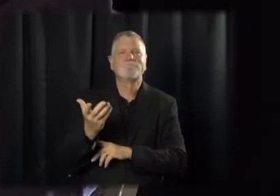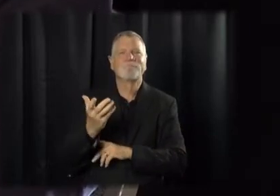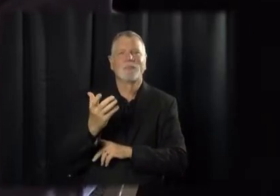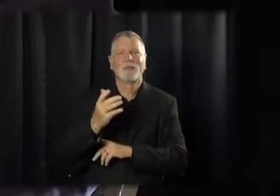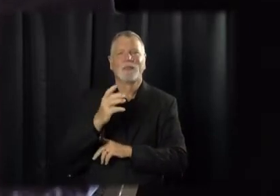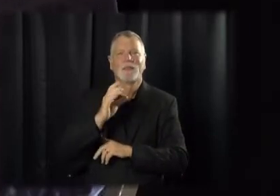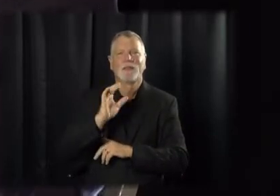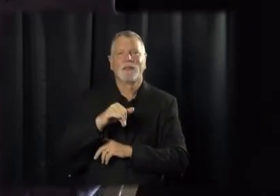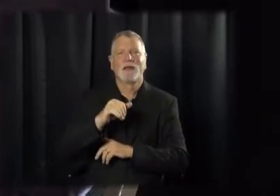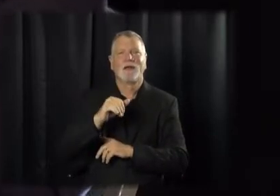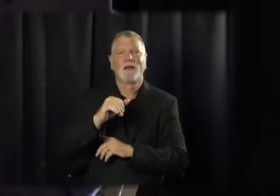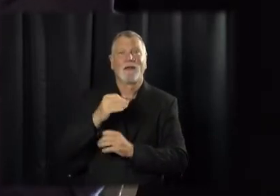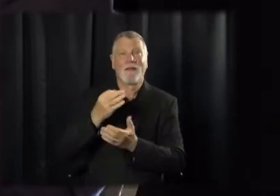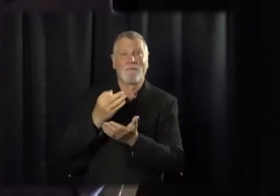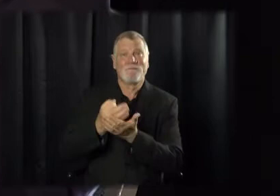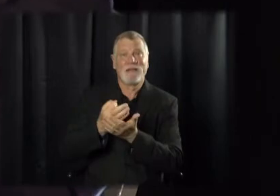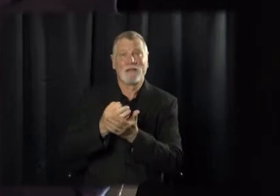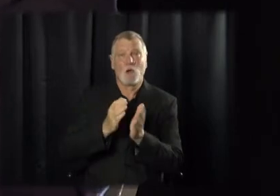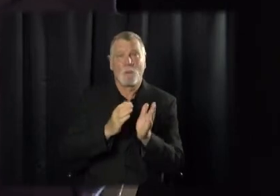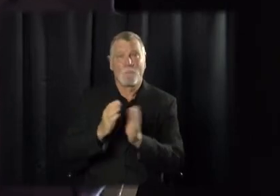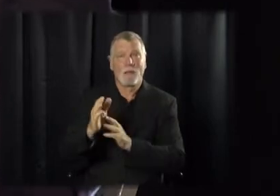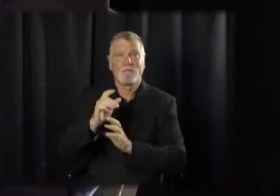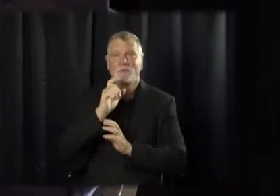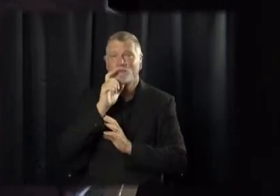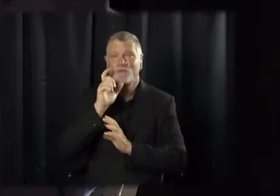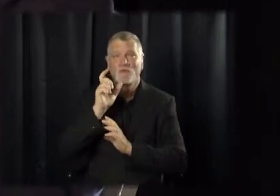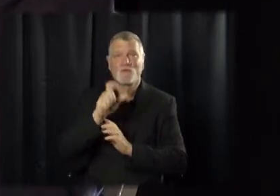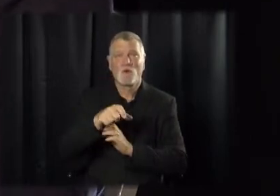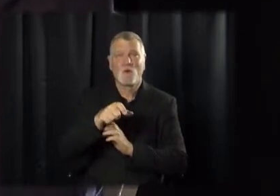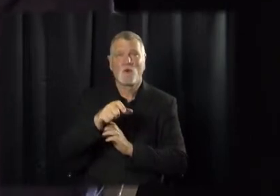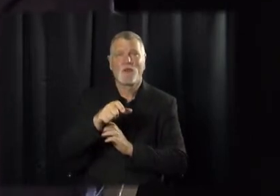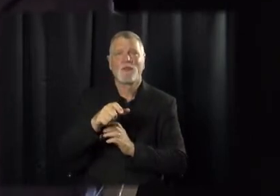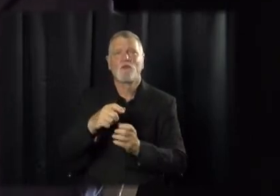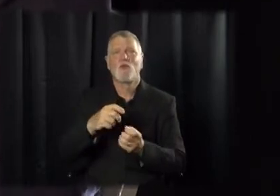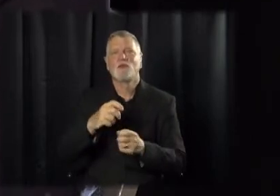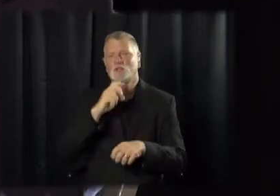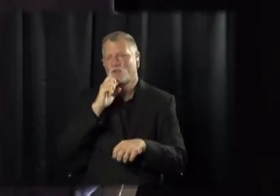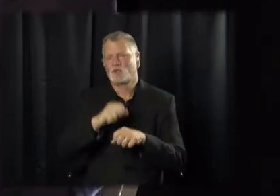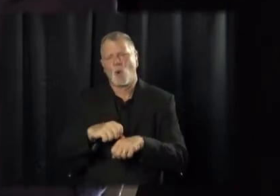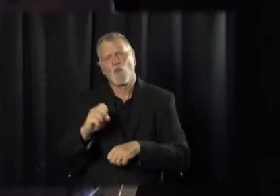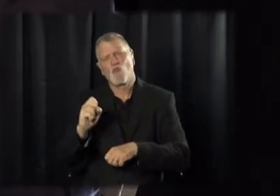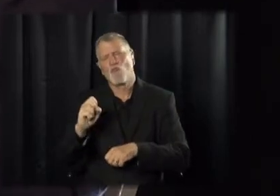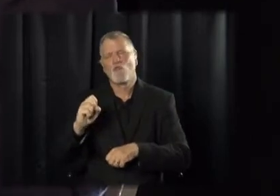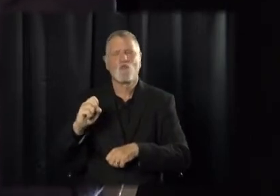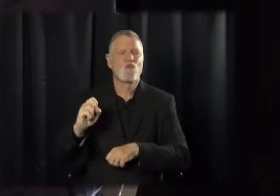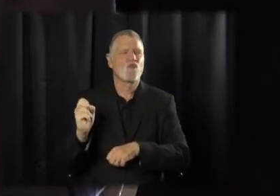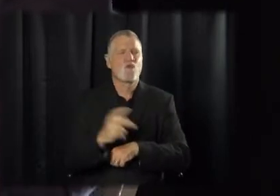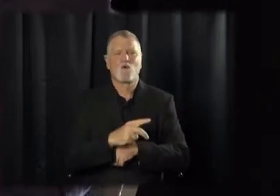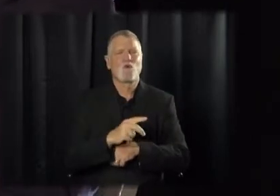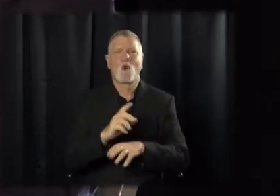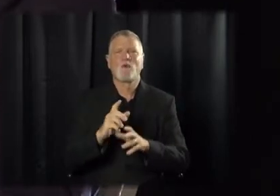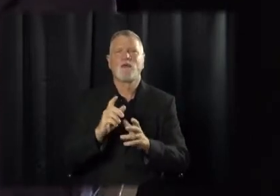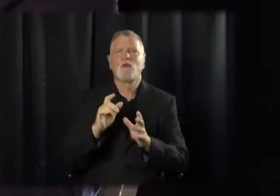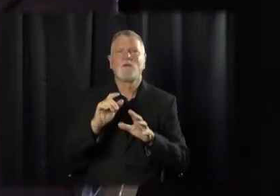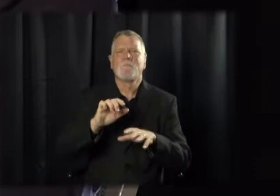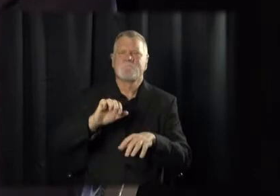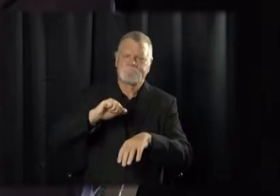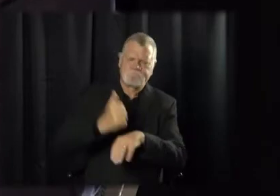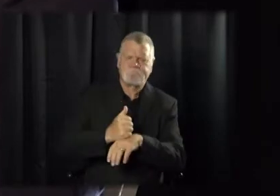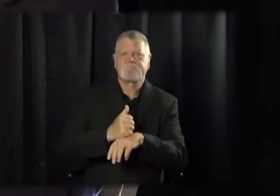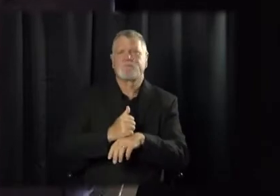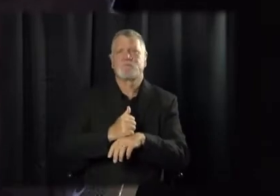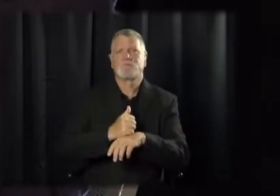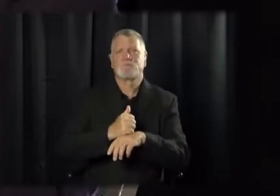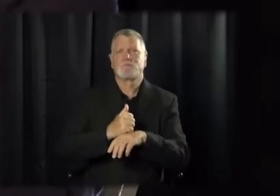that fiscal plans shouldn't be cast in stone. They're meant to be living documents